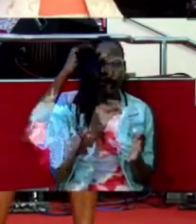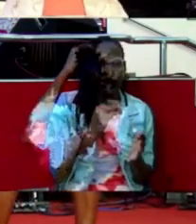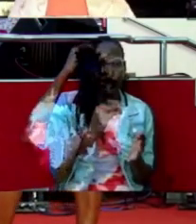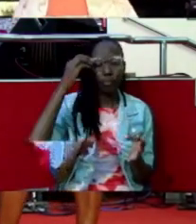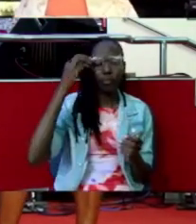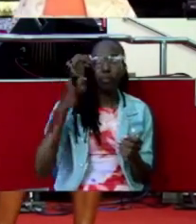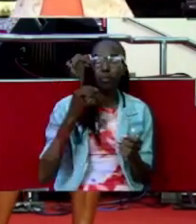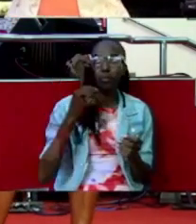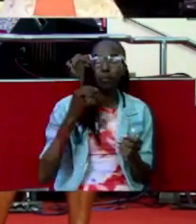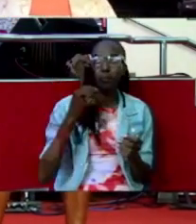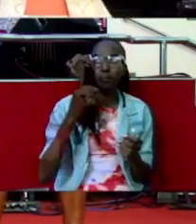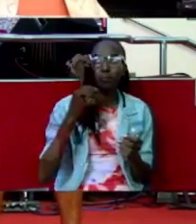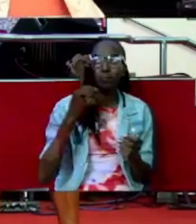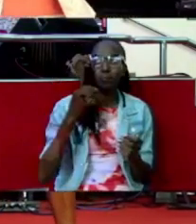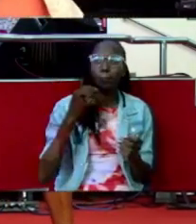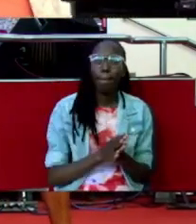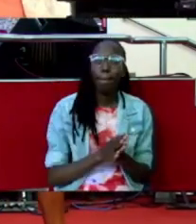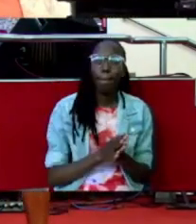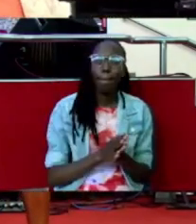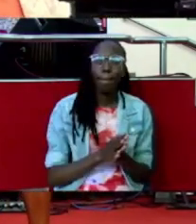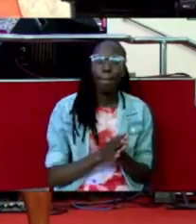ambalo tunalijifundisha ni kwamba